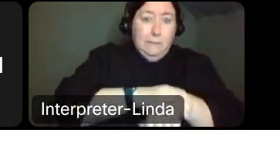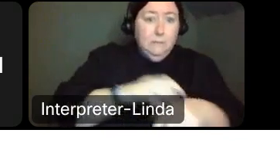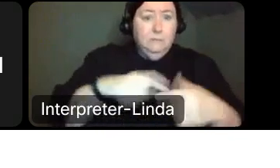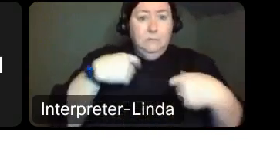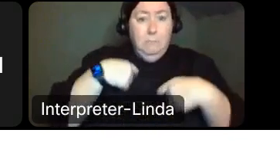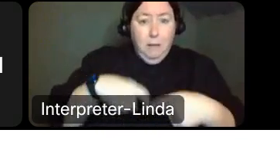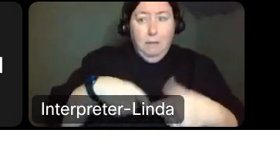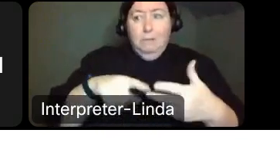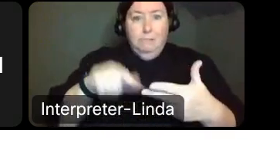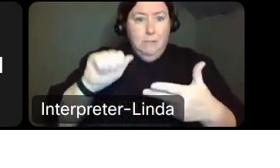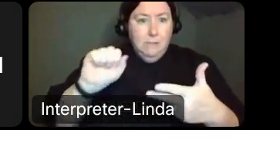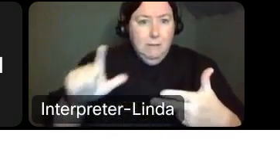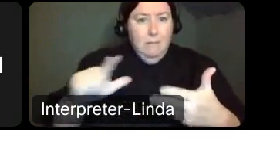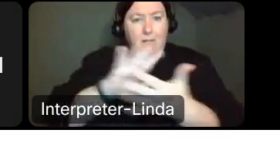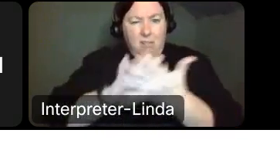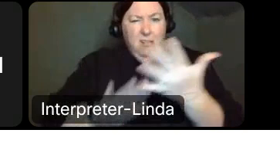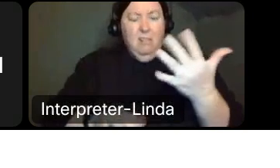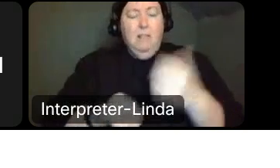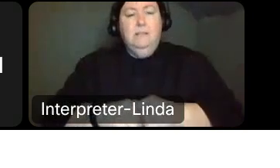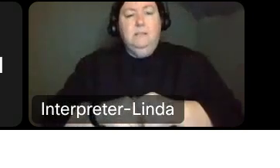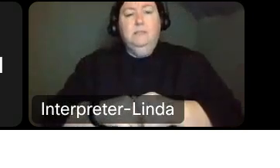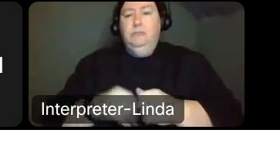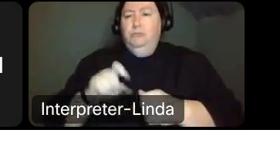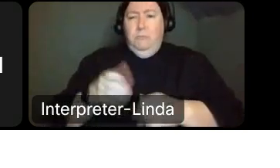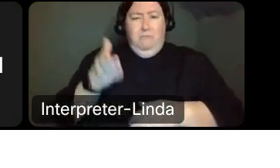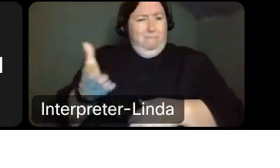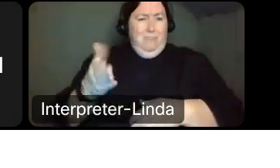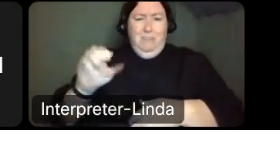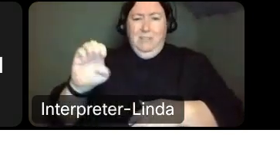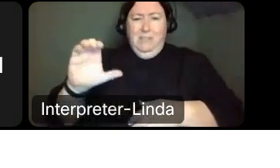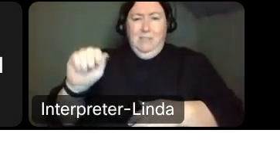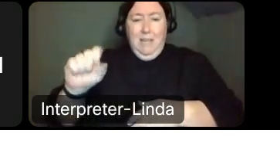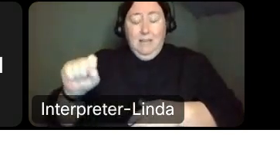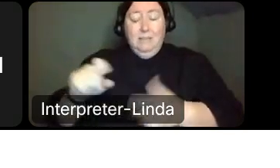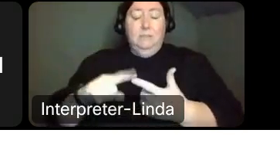home? Things that should be available to you in ECATS, in the communication plan worksheet, the IEP.